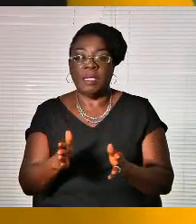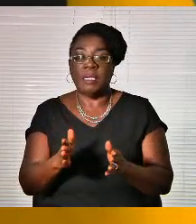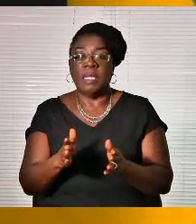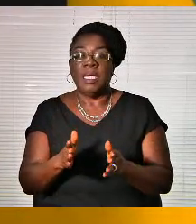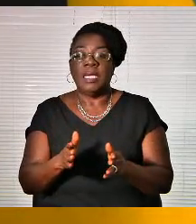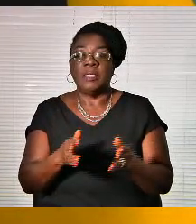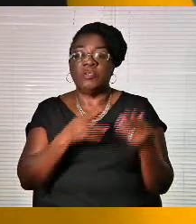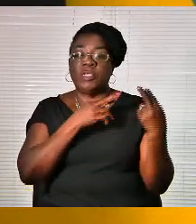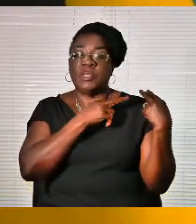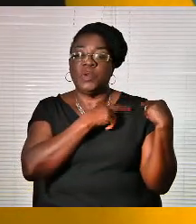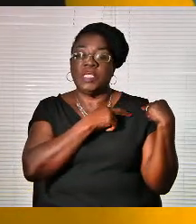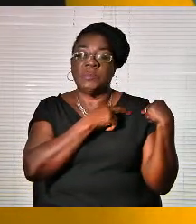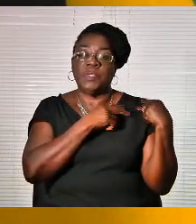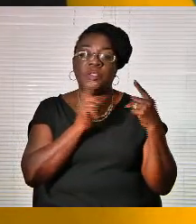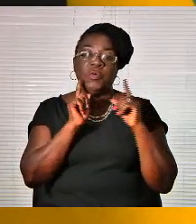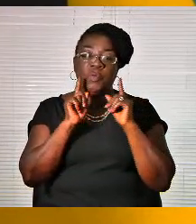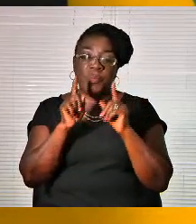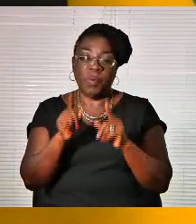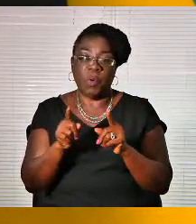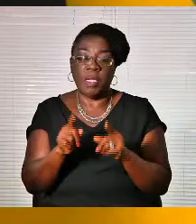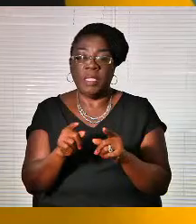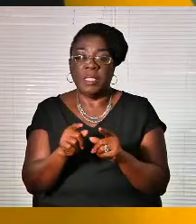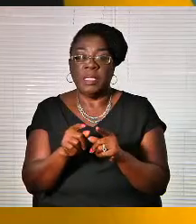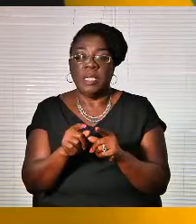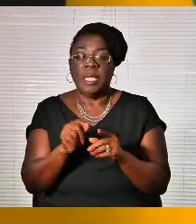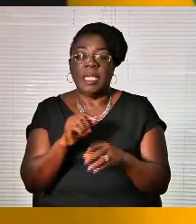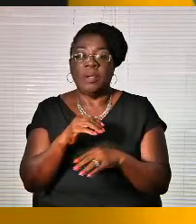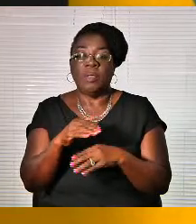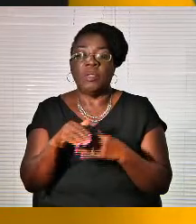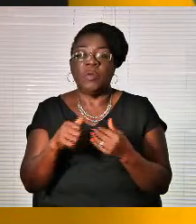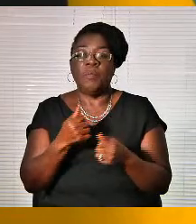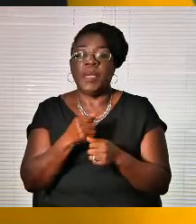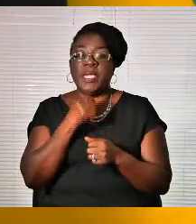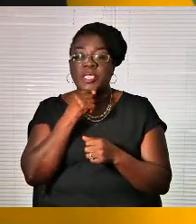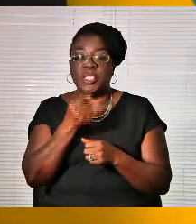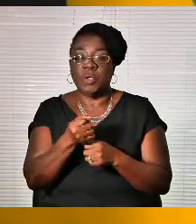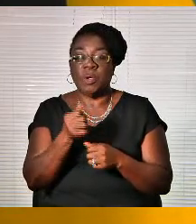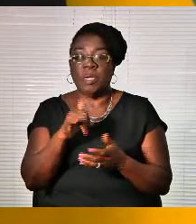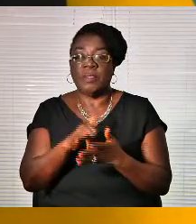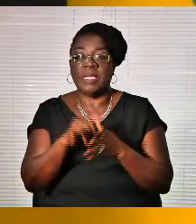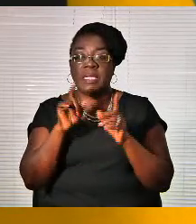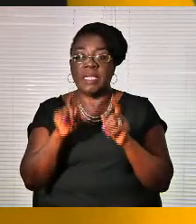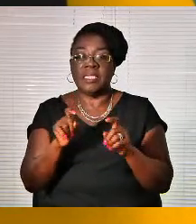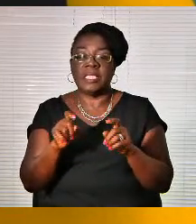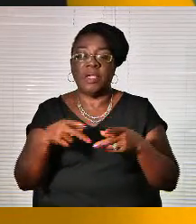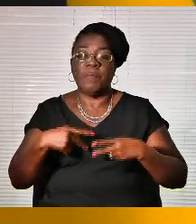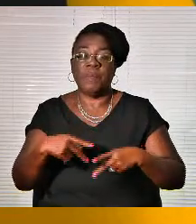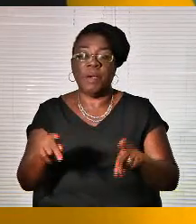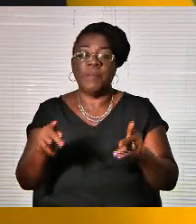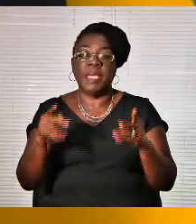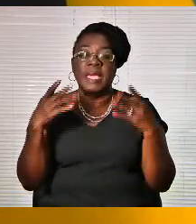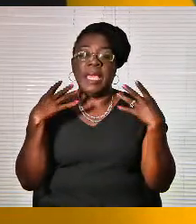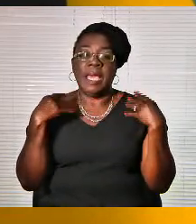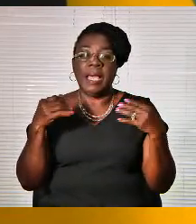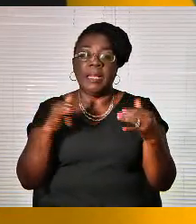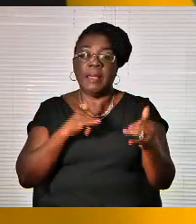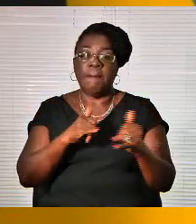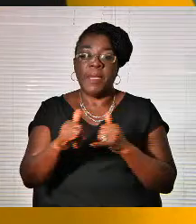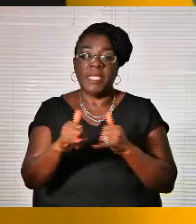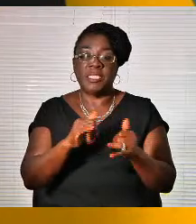to the National Disease Surveillance Unit in order to ensure that the necessary public health measures are